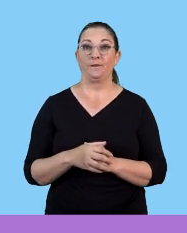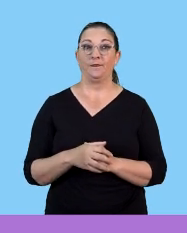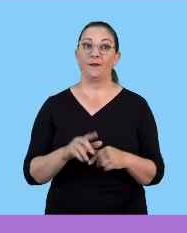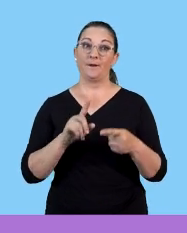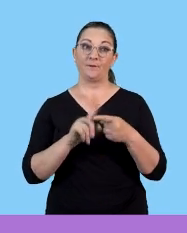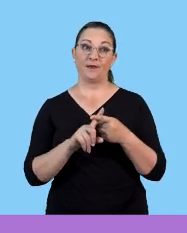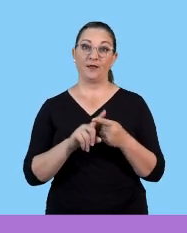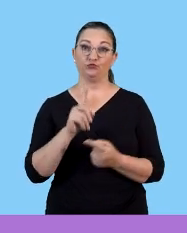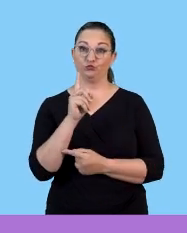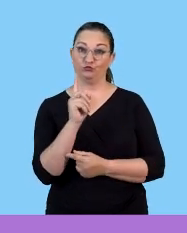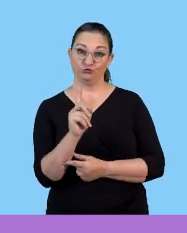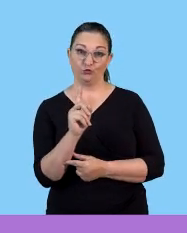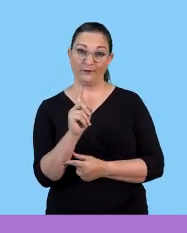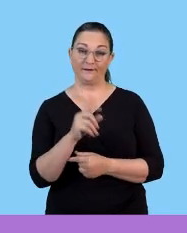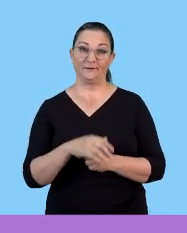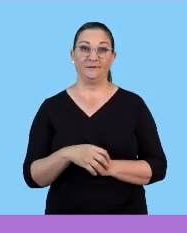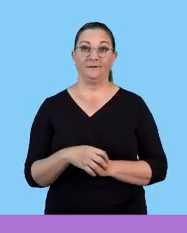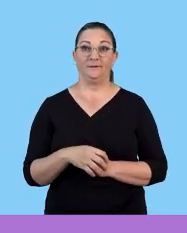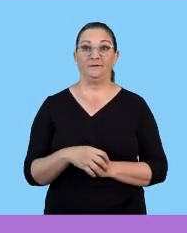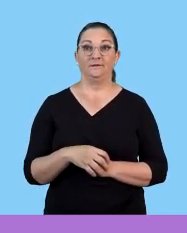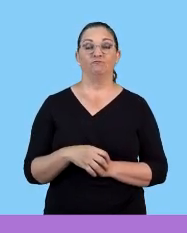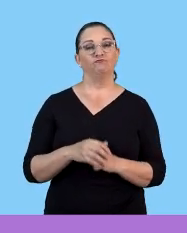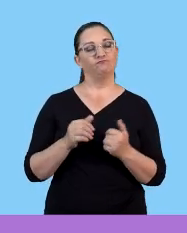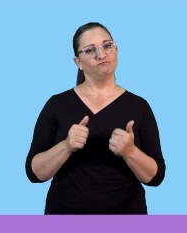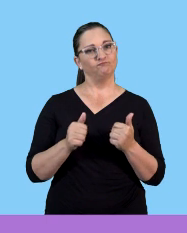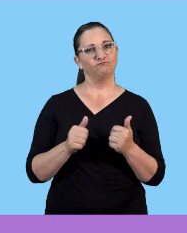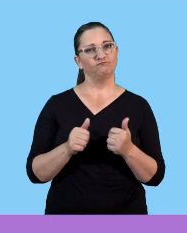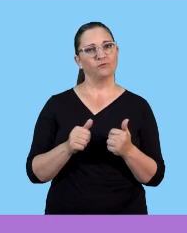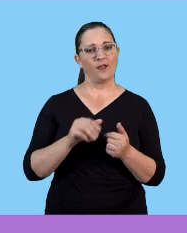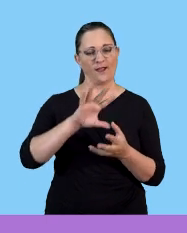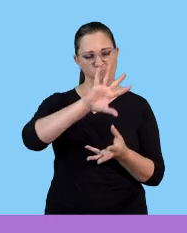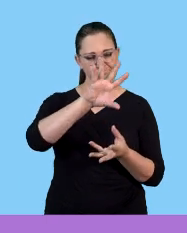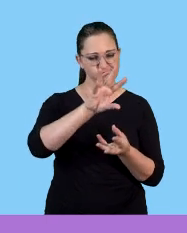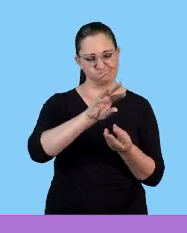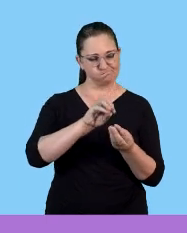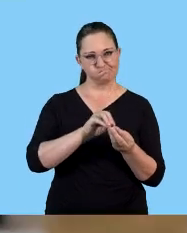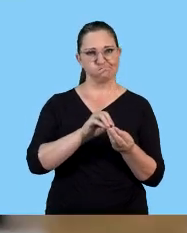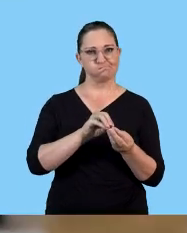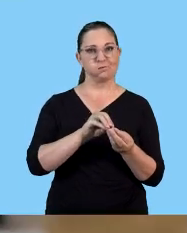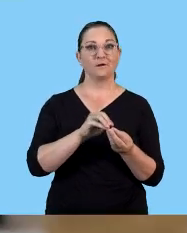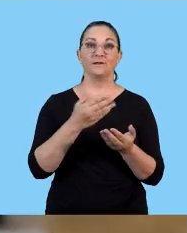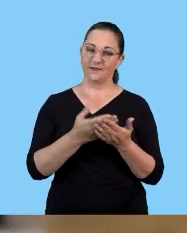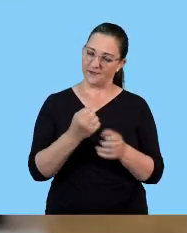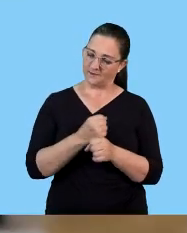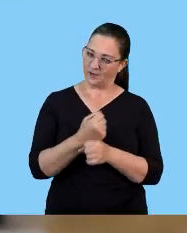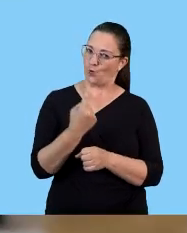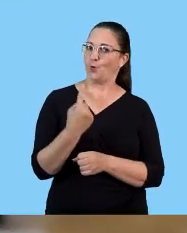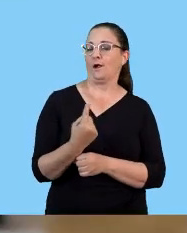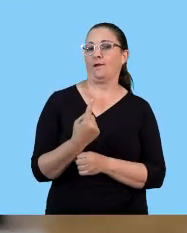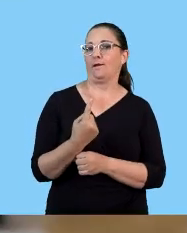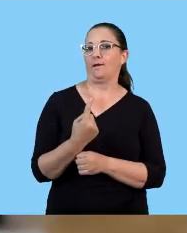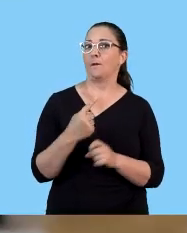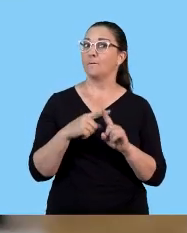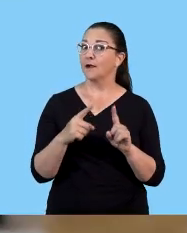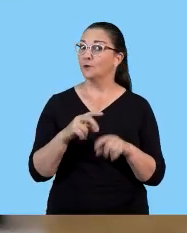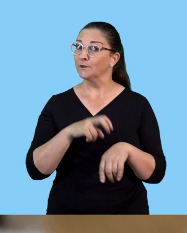those, check, plus one of those. All right, so that's the sum of all of those parts to make one chair. But